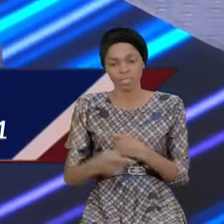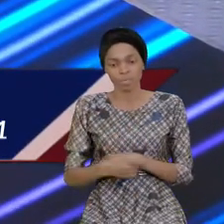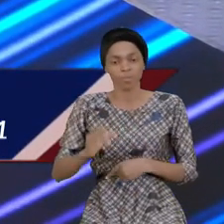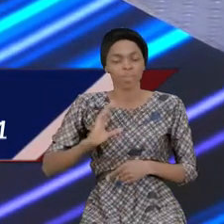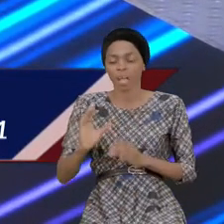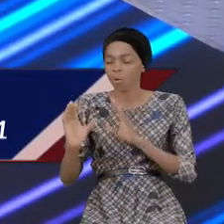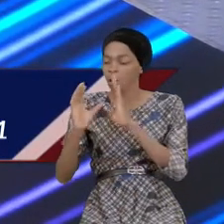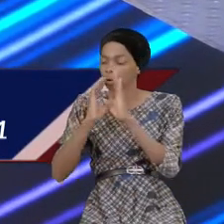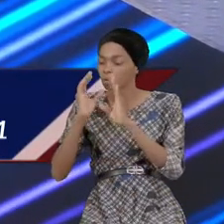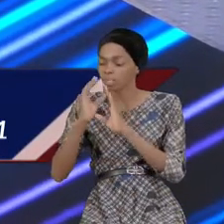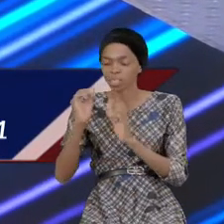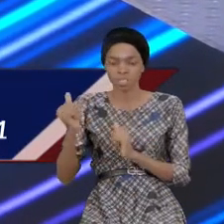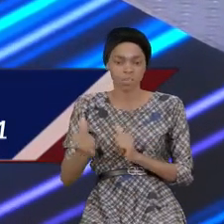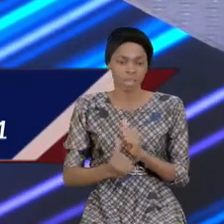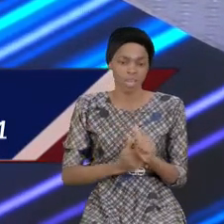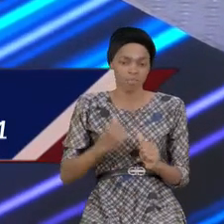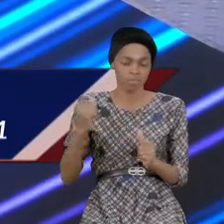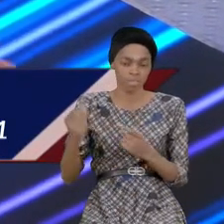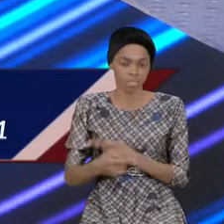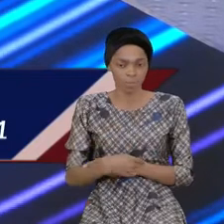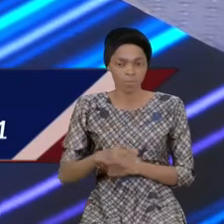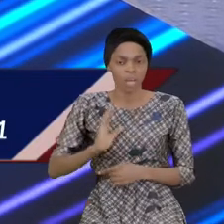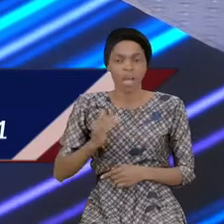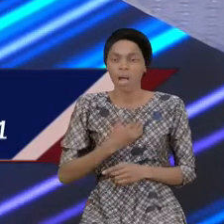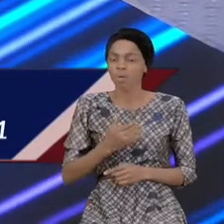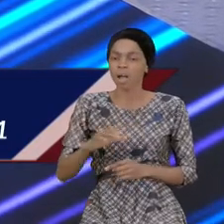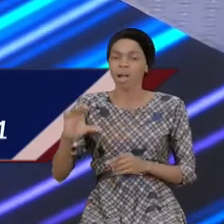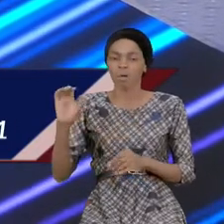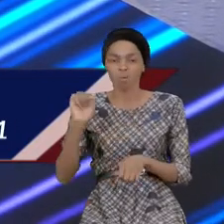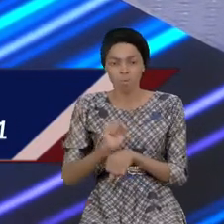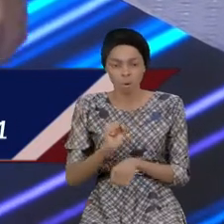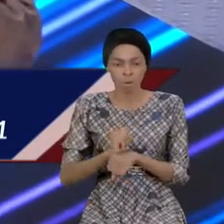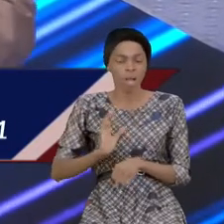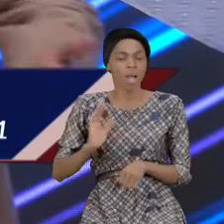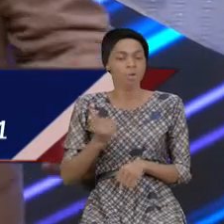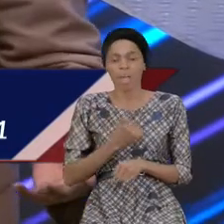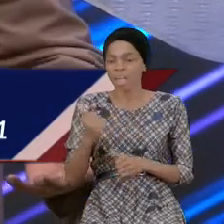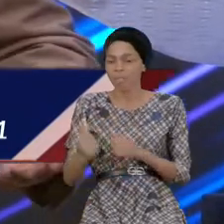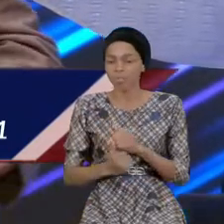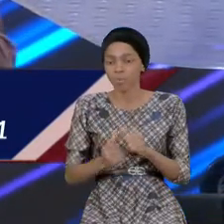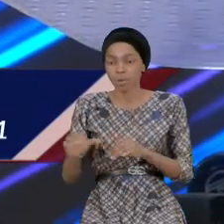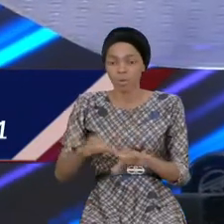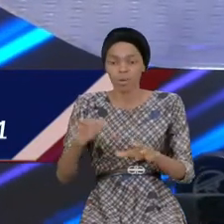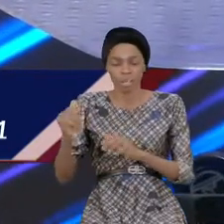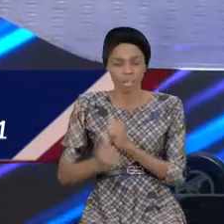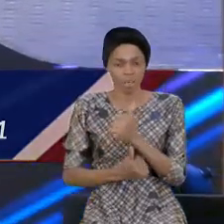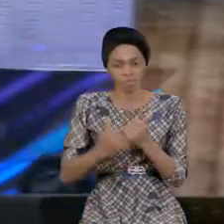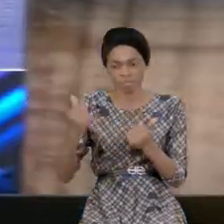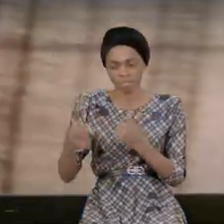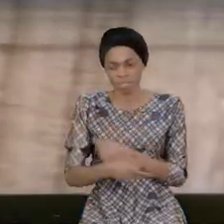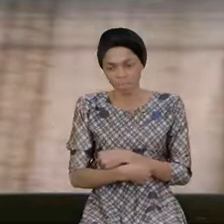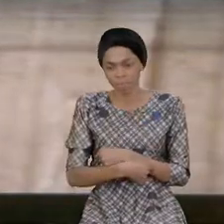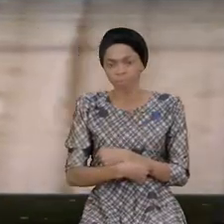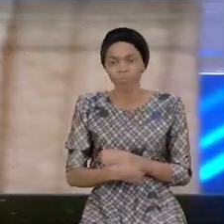interactions from day to day, our devotions, our endeavor, everything we do from day to